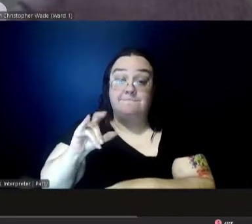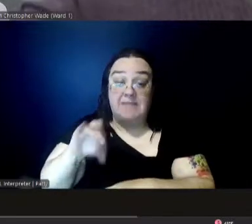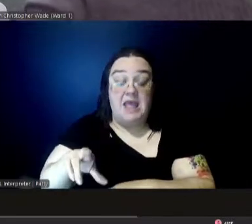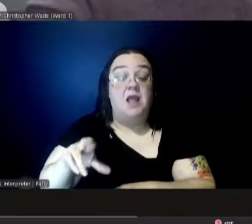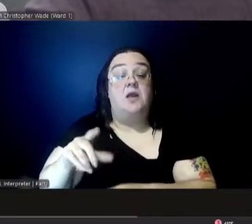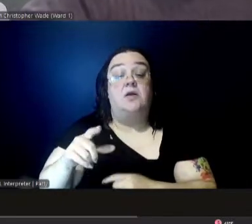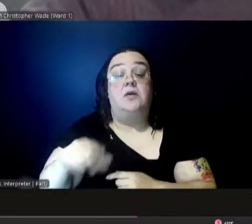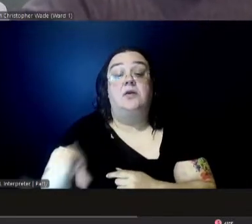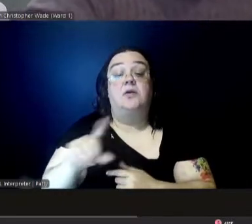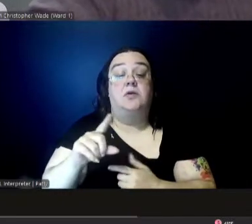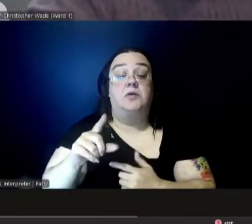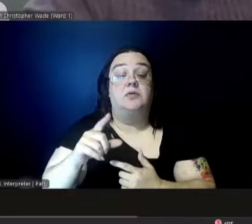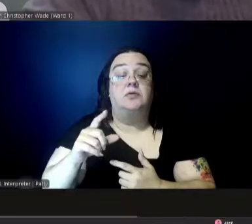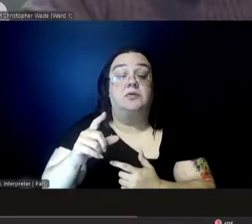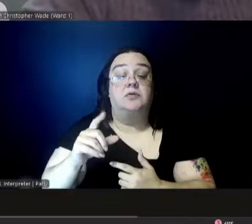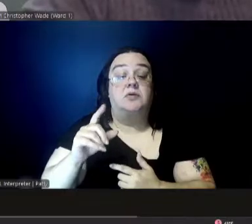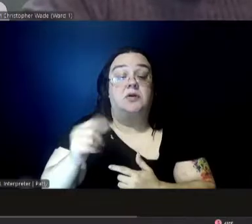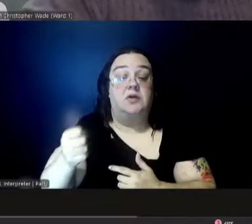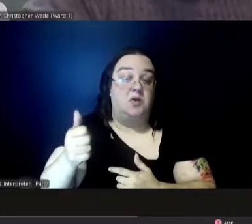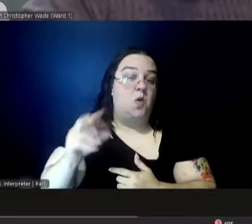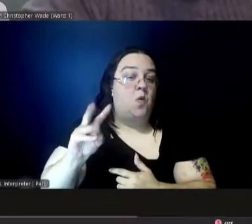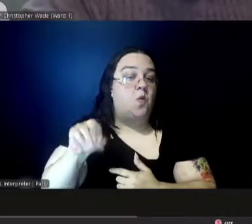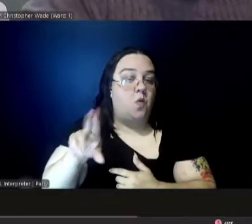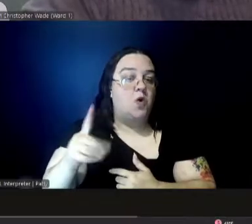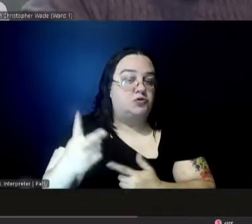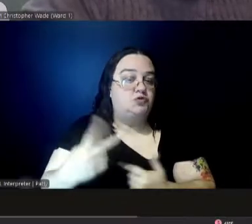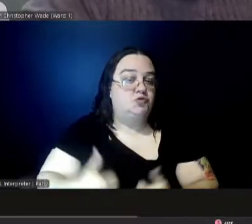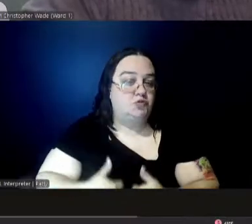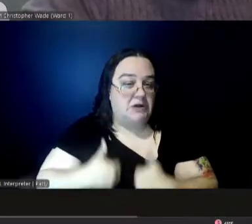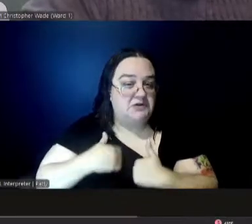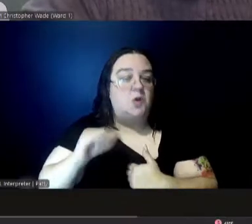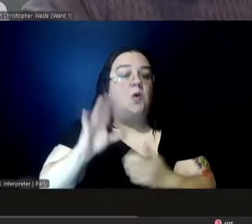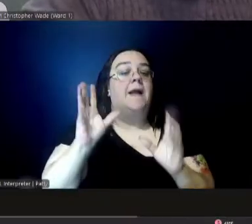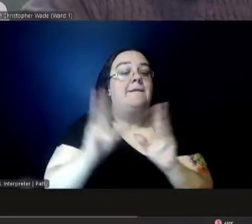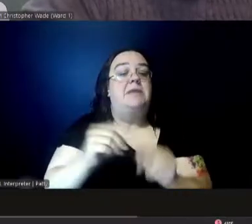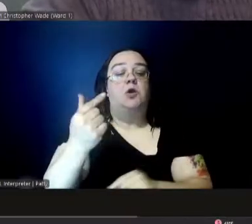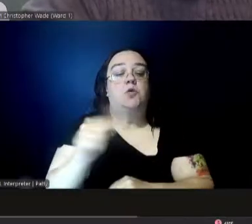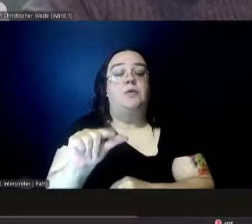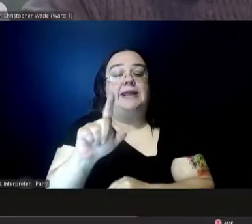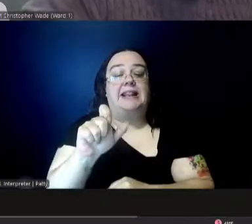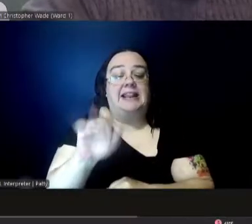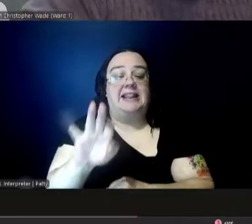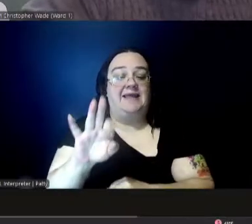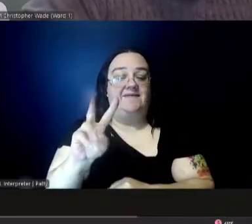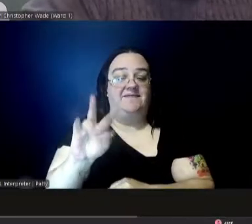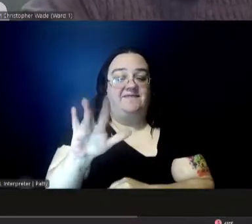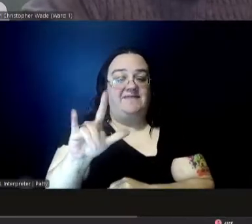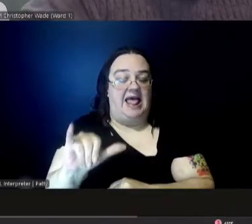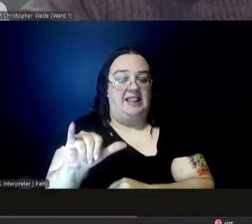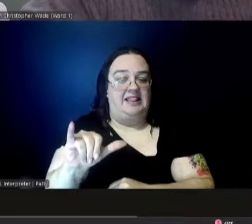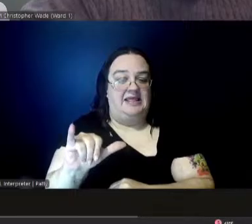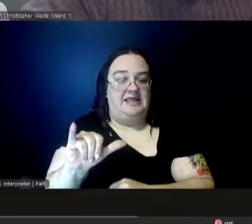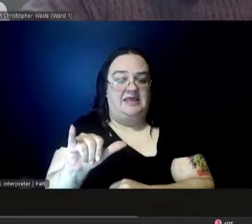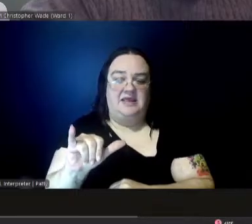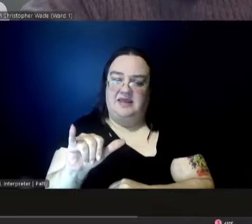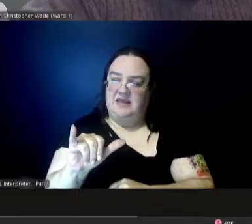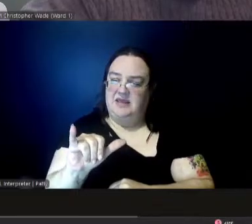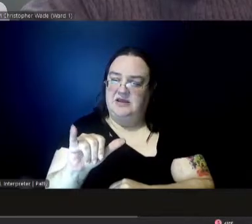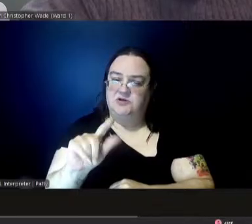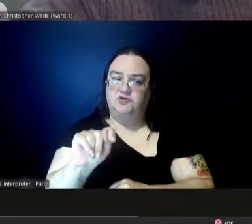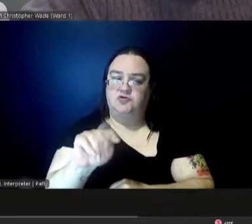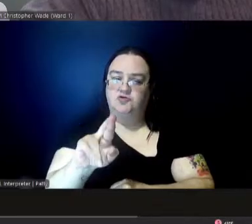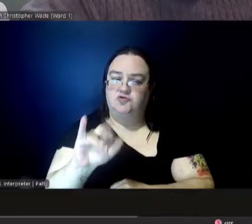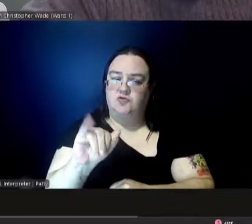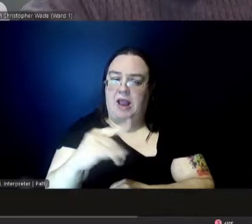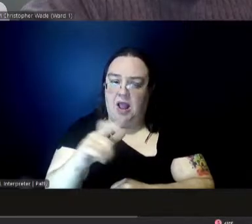to join us as well. We will meet at the Greenleaf Valley Forest Triangle. I will also speak with our great